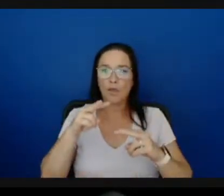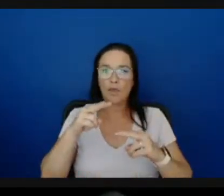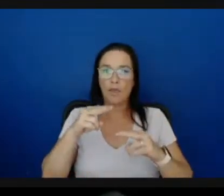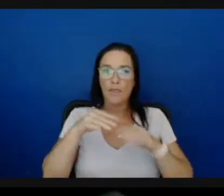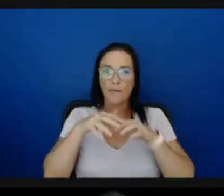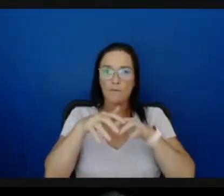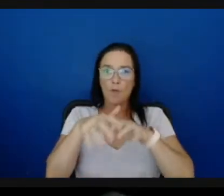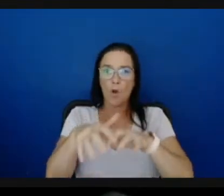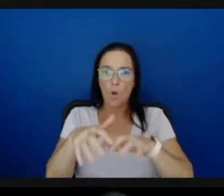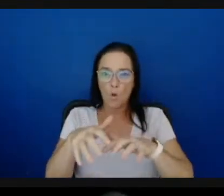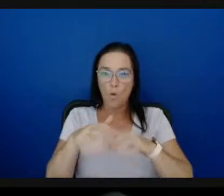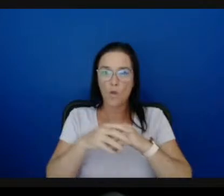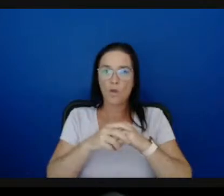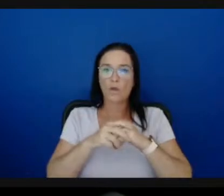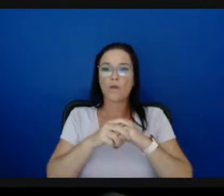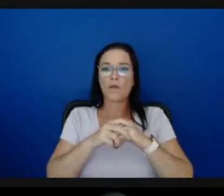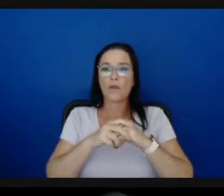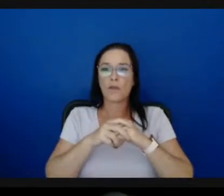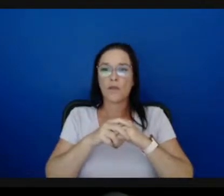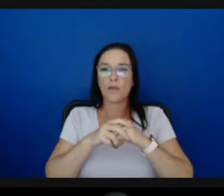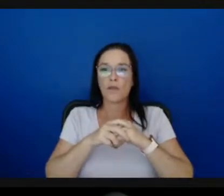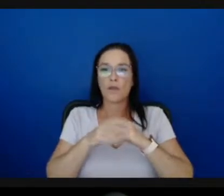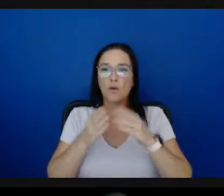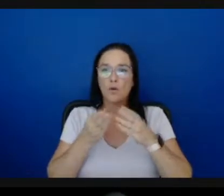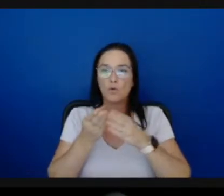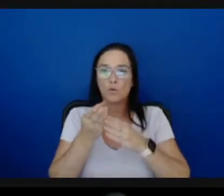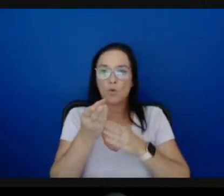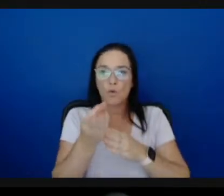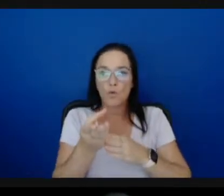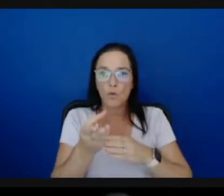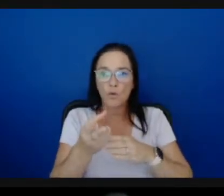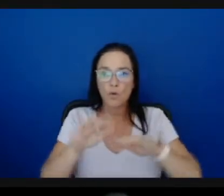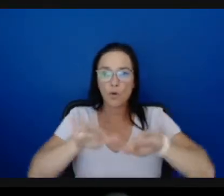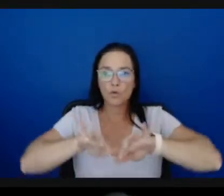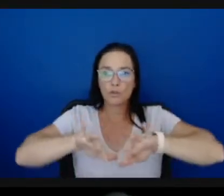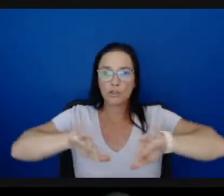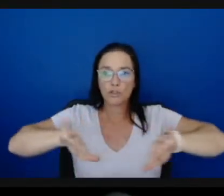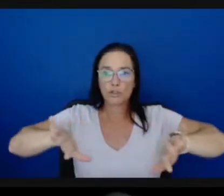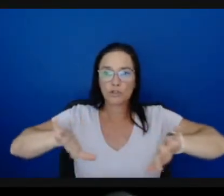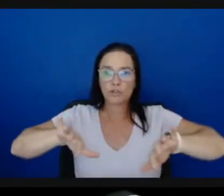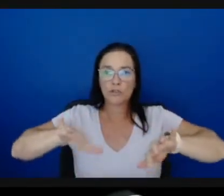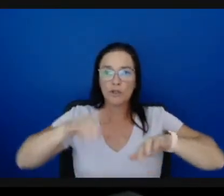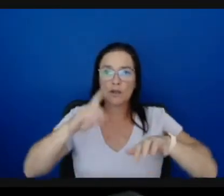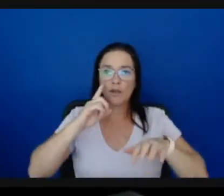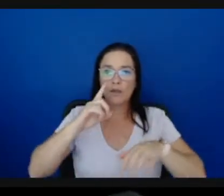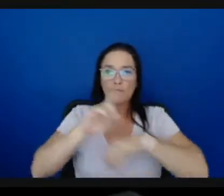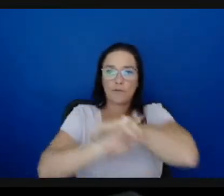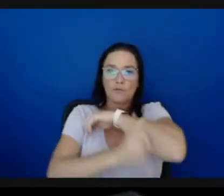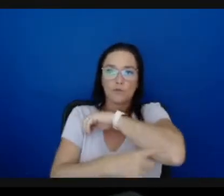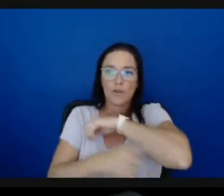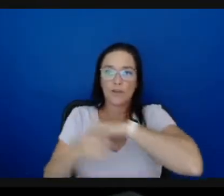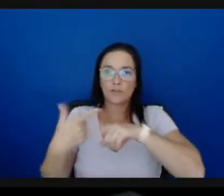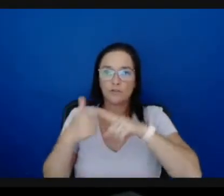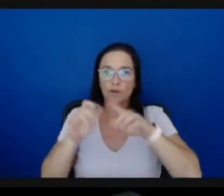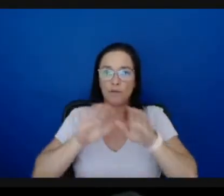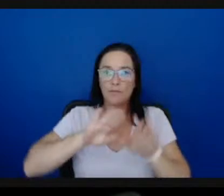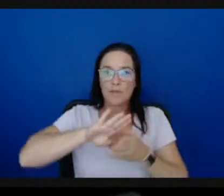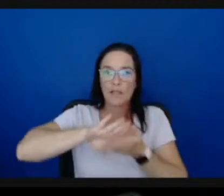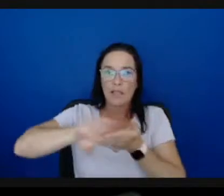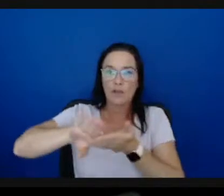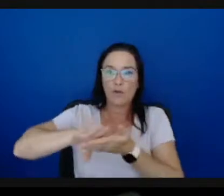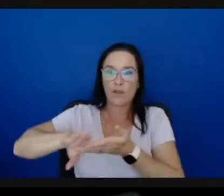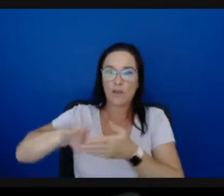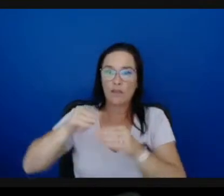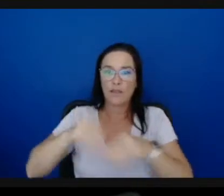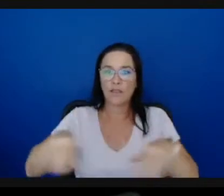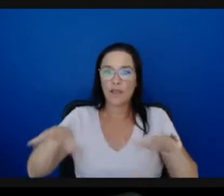The flow moves on between piles of rubbish pushed up by bulldozers in clearing the land. The flow front